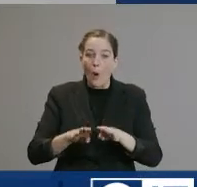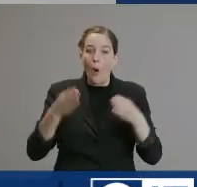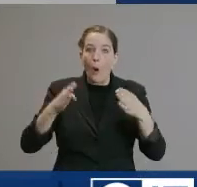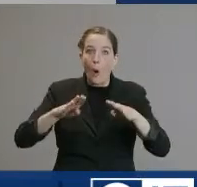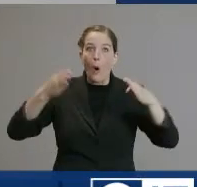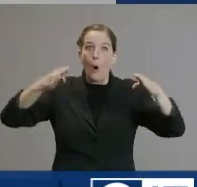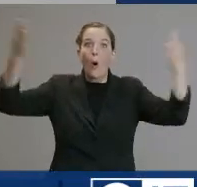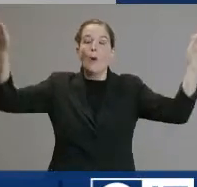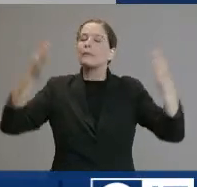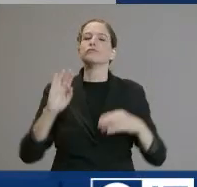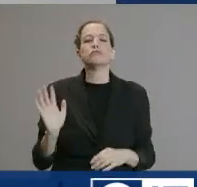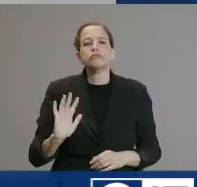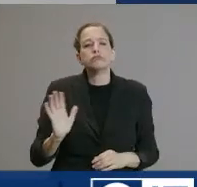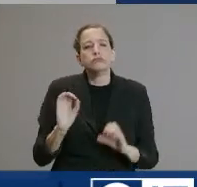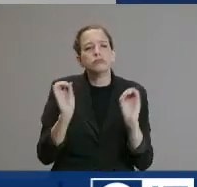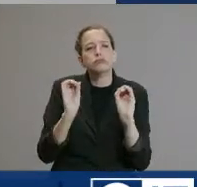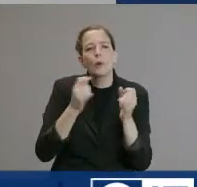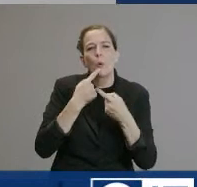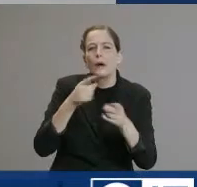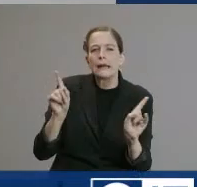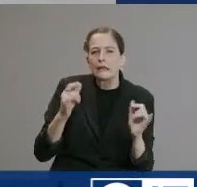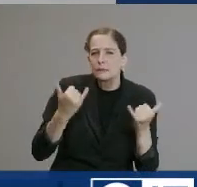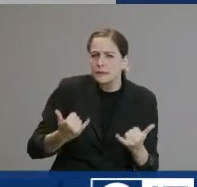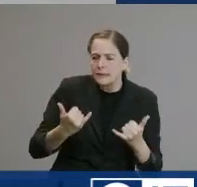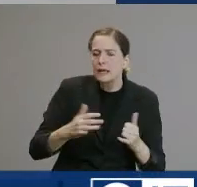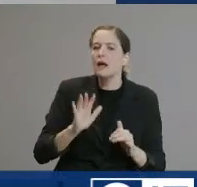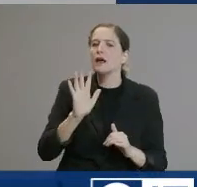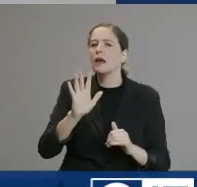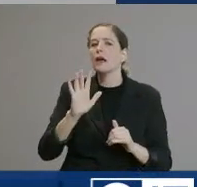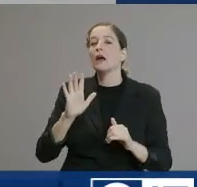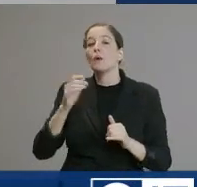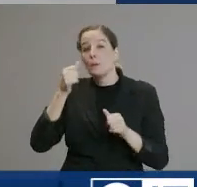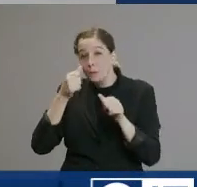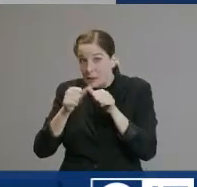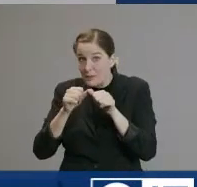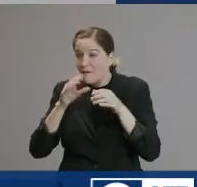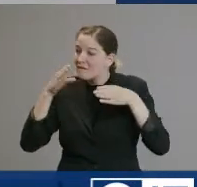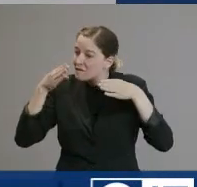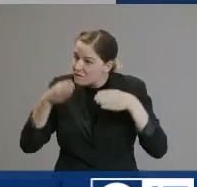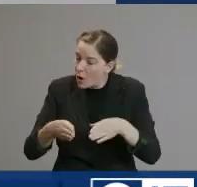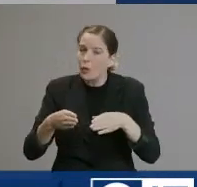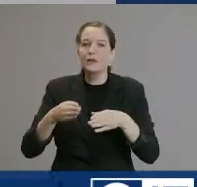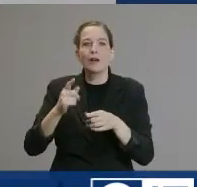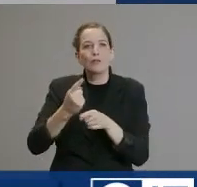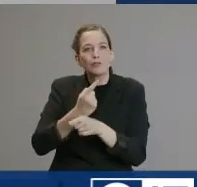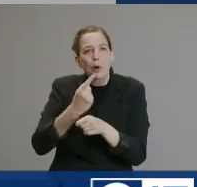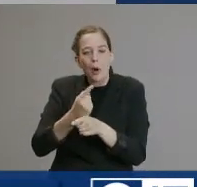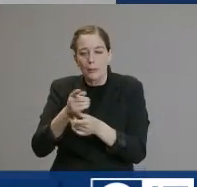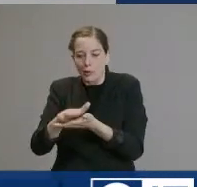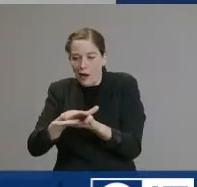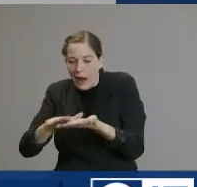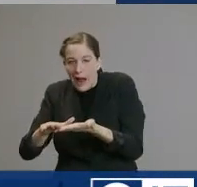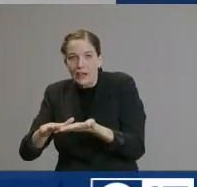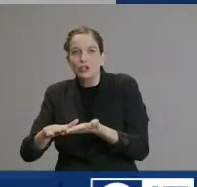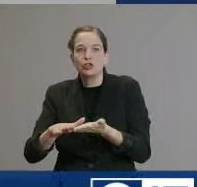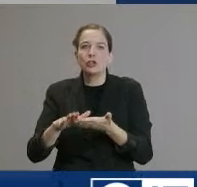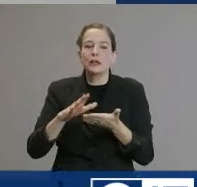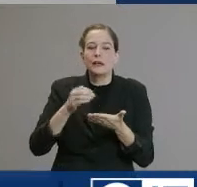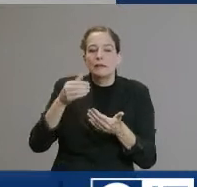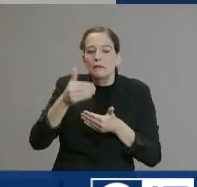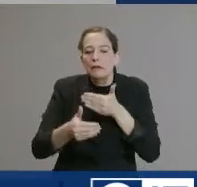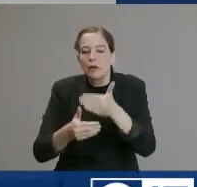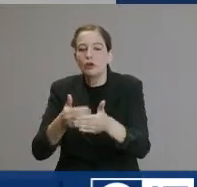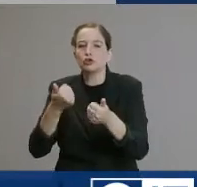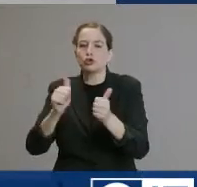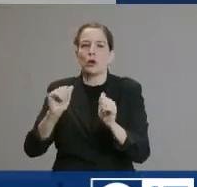and proper hygiene going forward to mitigate this. Do you want to add anything on Banner? So Banner has